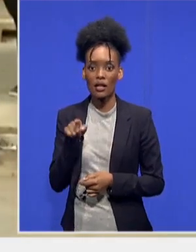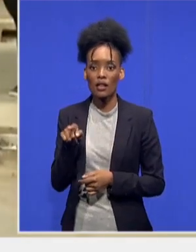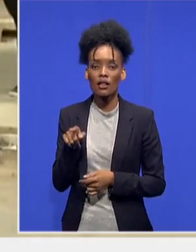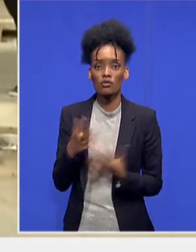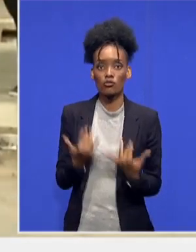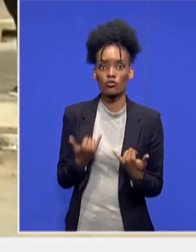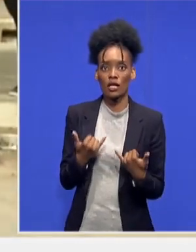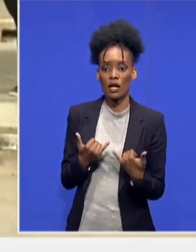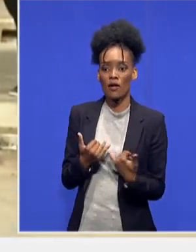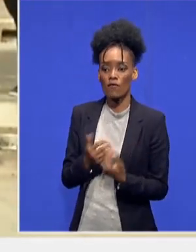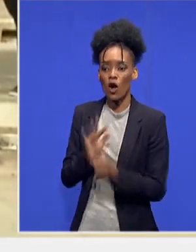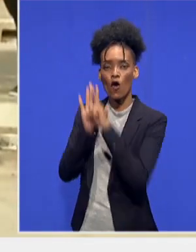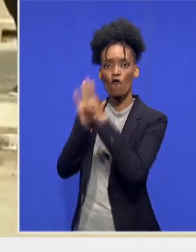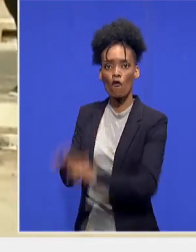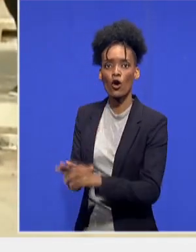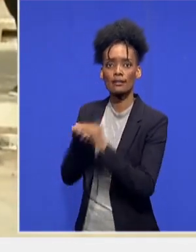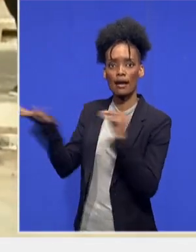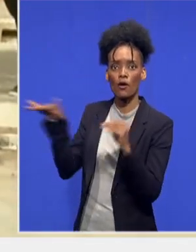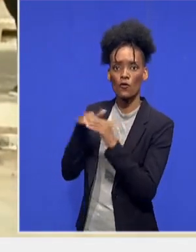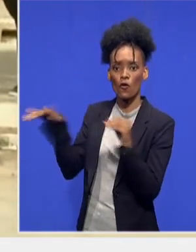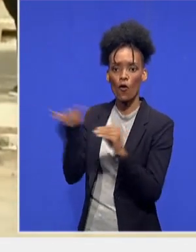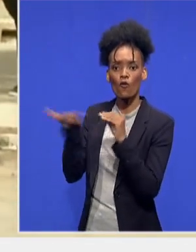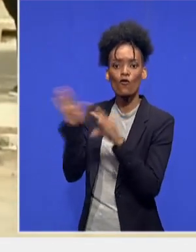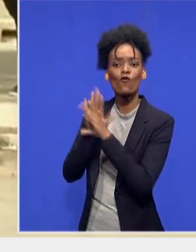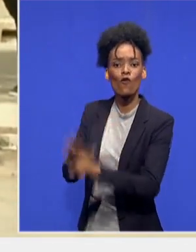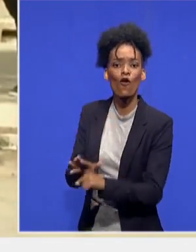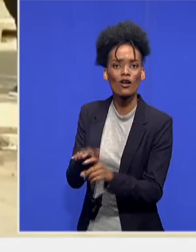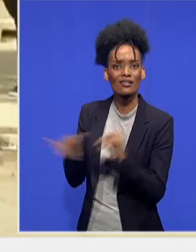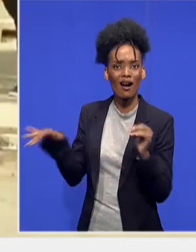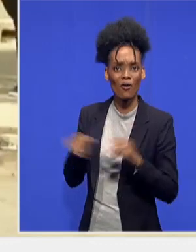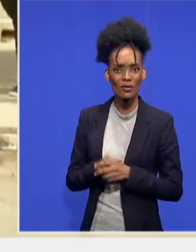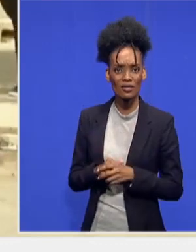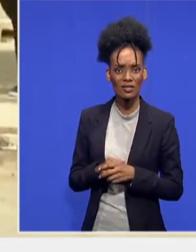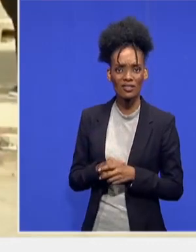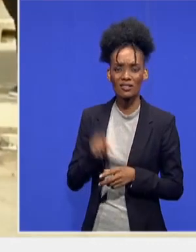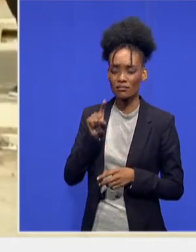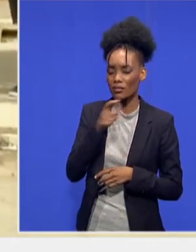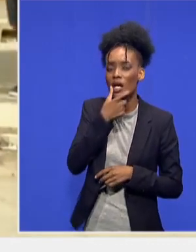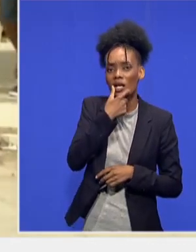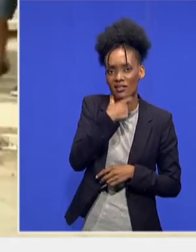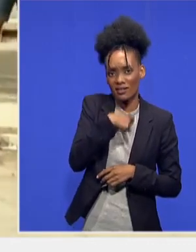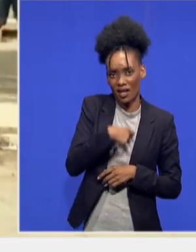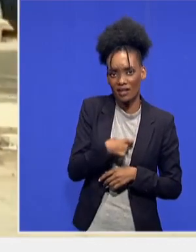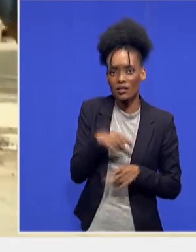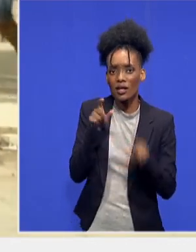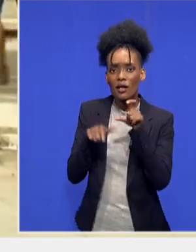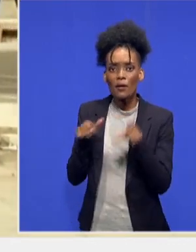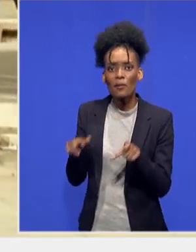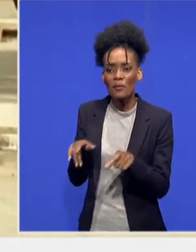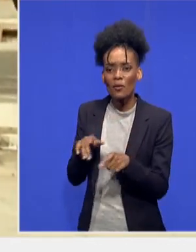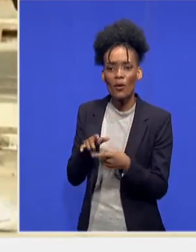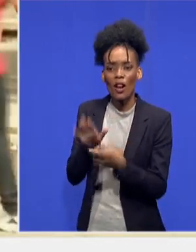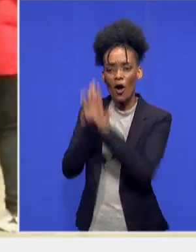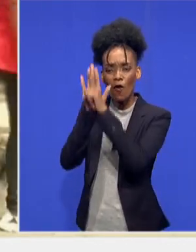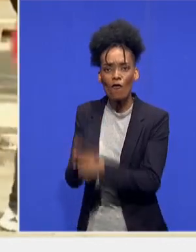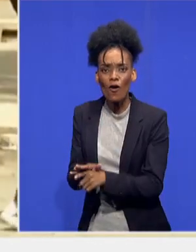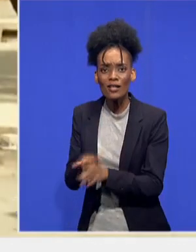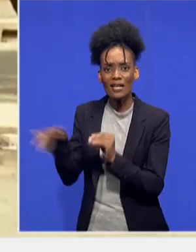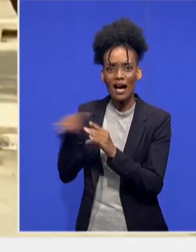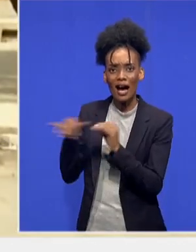today. It's sad. How do you get people out of the intensive care unit who are supposed to be looking